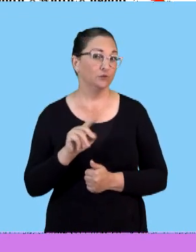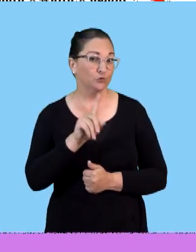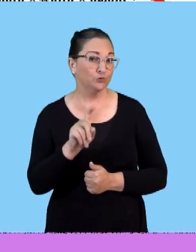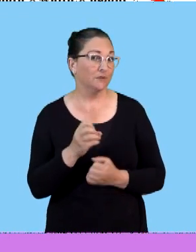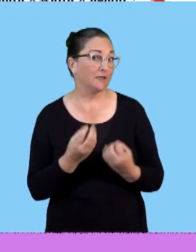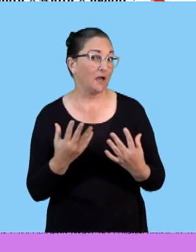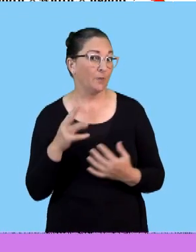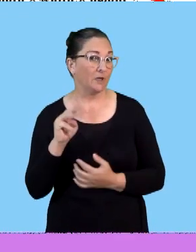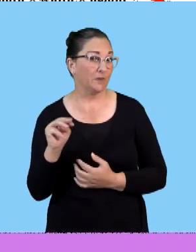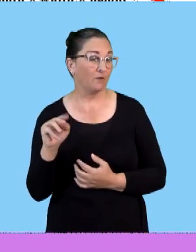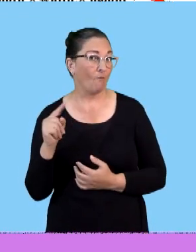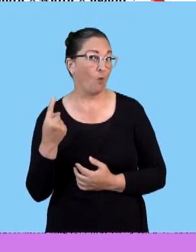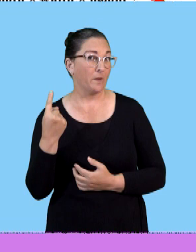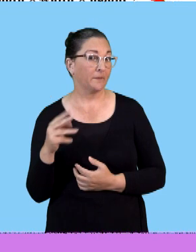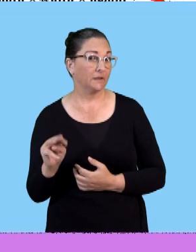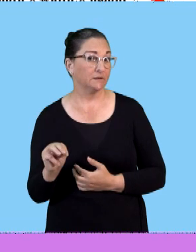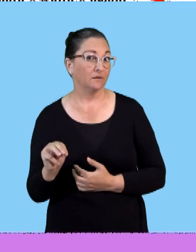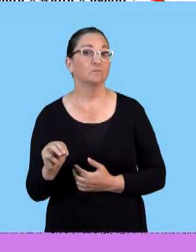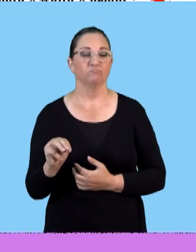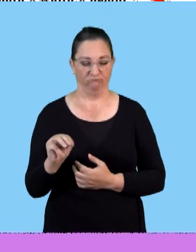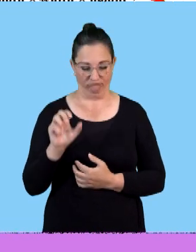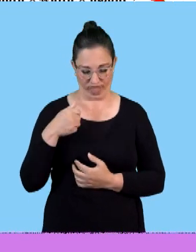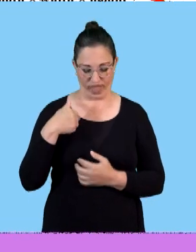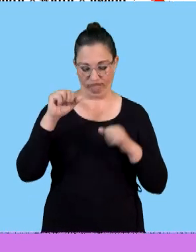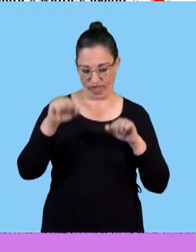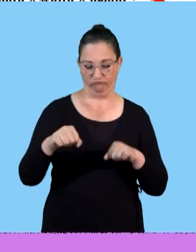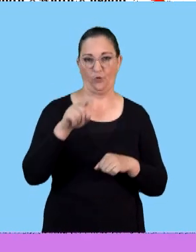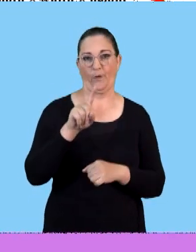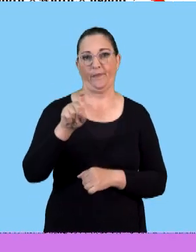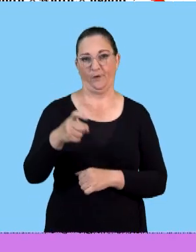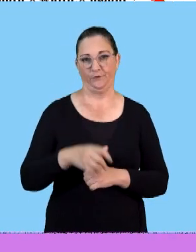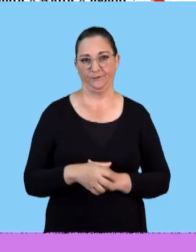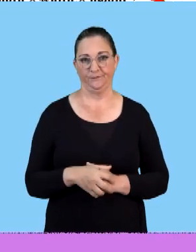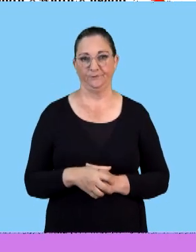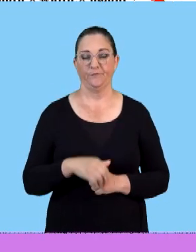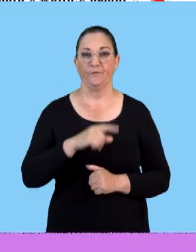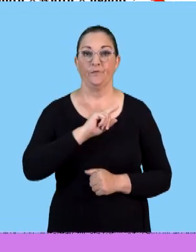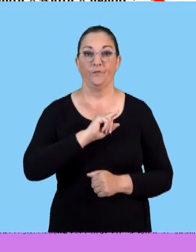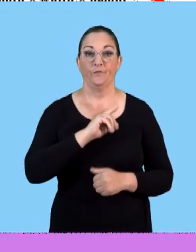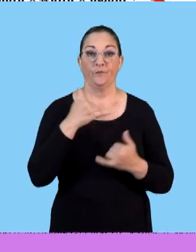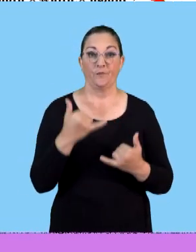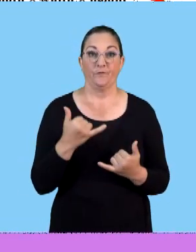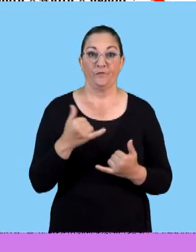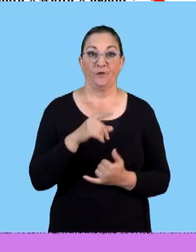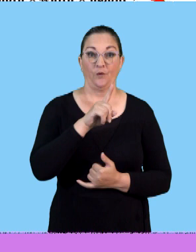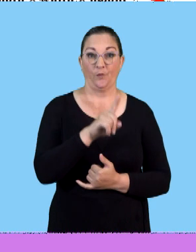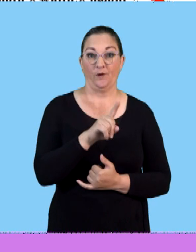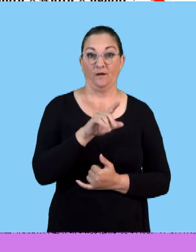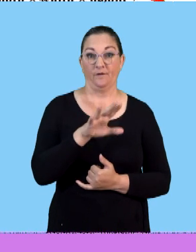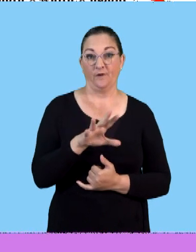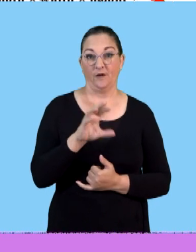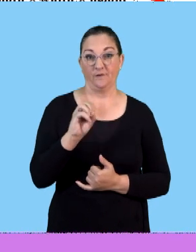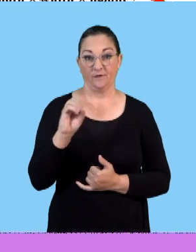Right? Quick question. How many millimeters in a meter? I agree, 1000, right? So therefore I'll say for the length